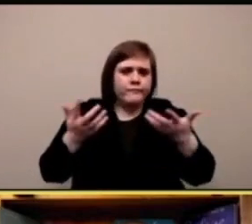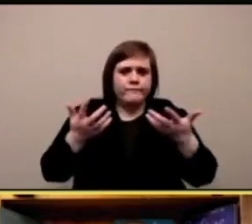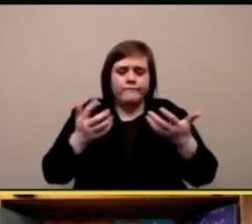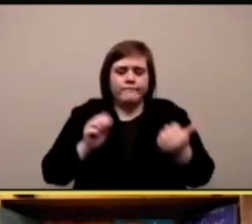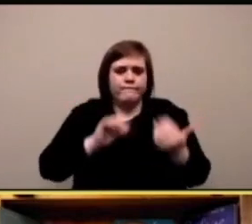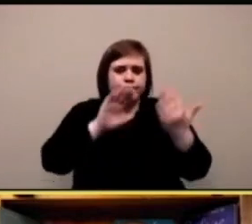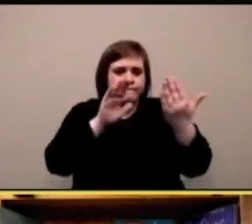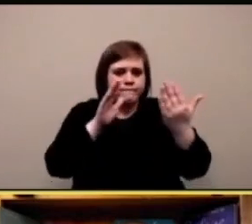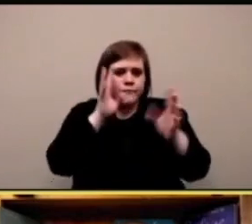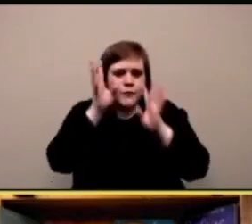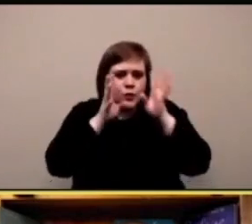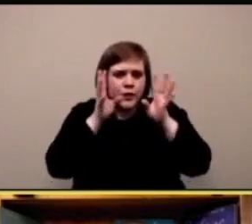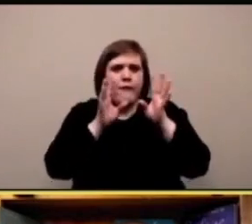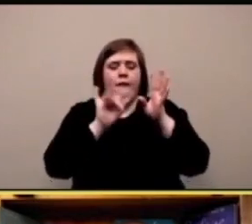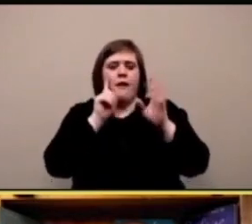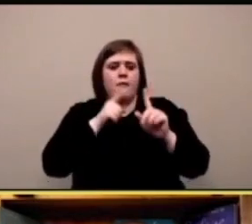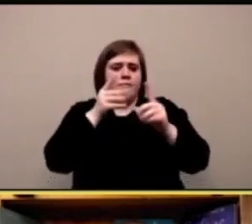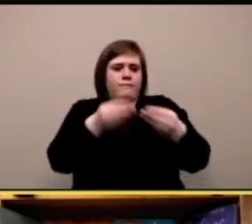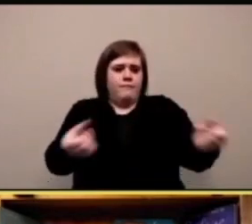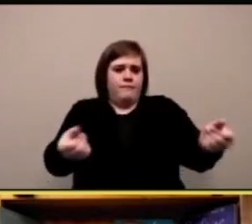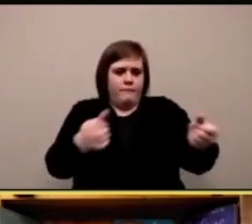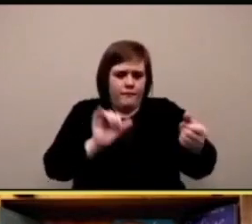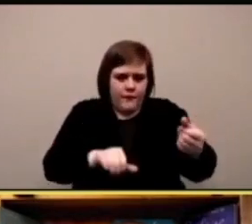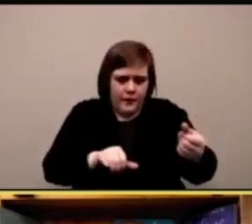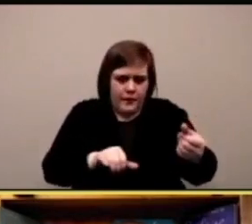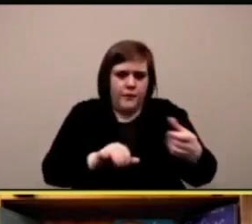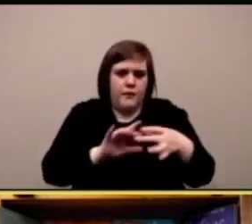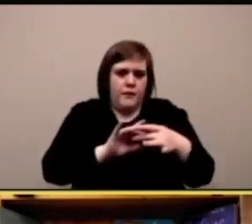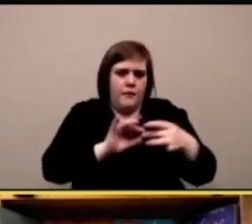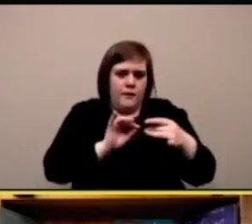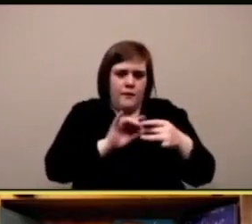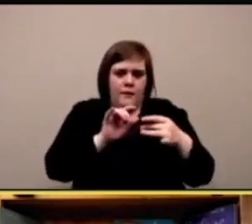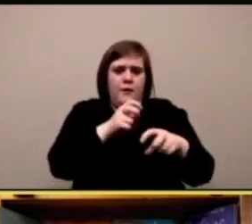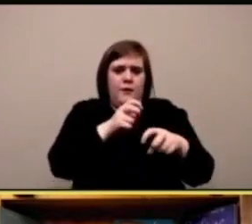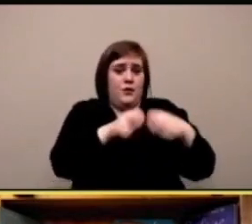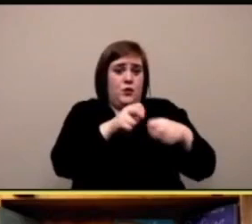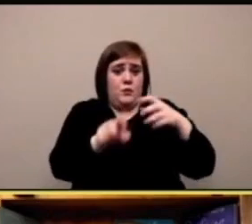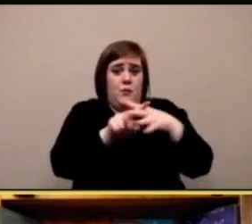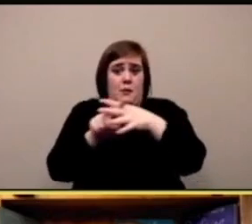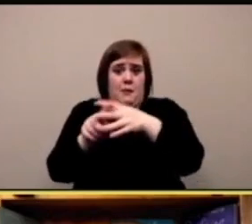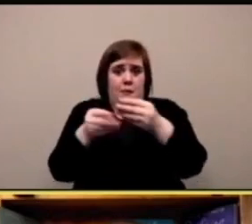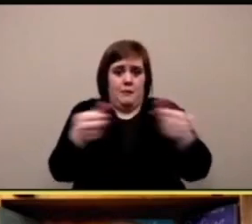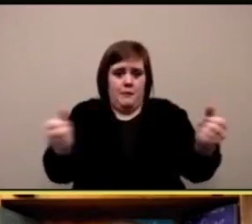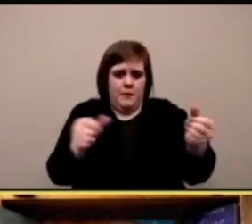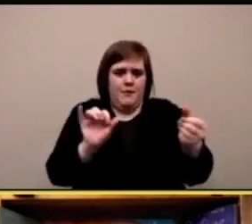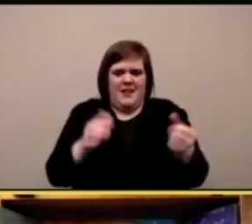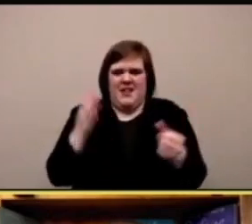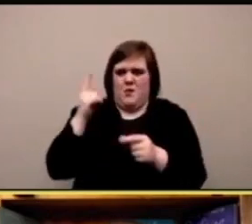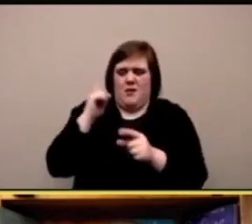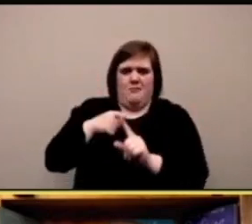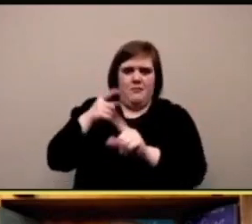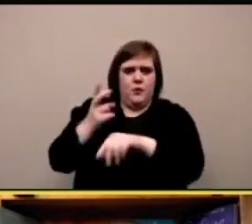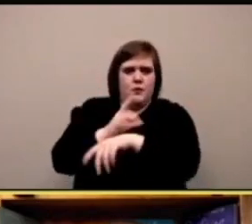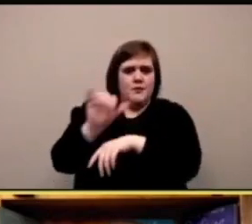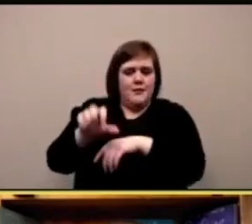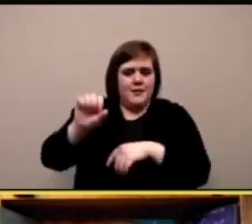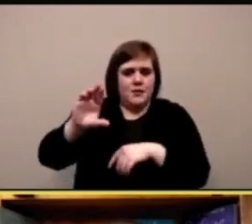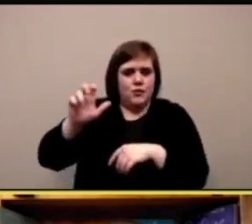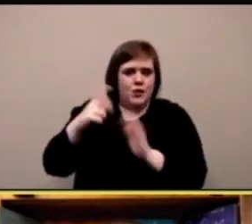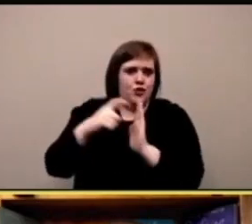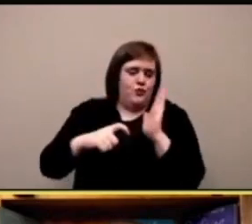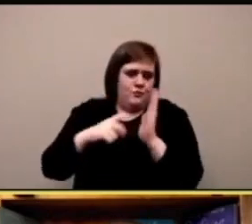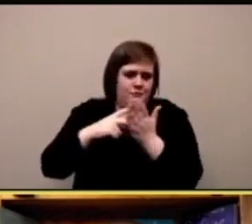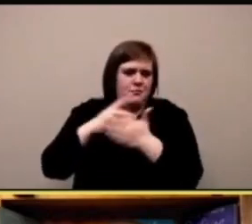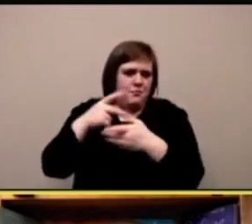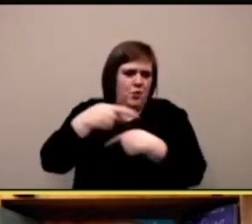certain issues. I'm always referring to solving issues because that's more what we decided to use Scratch for in my